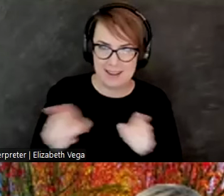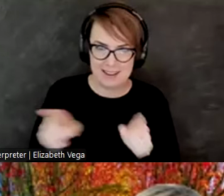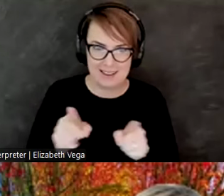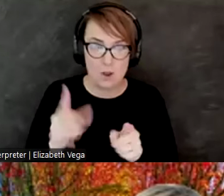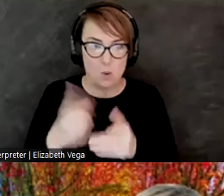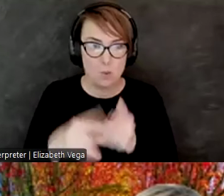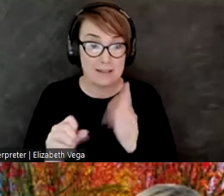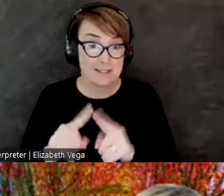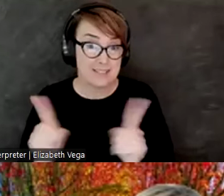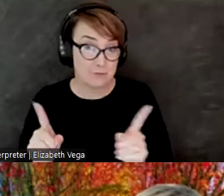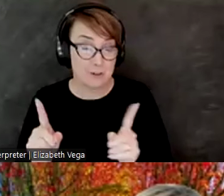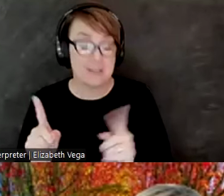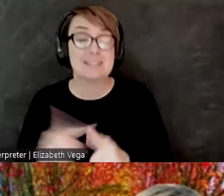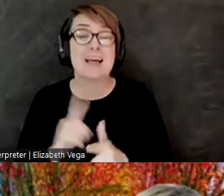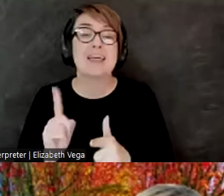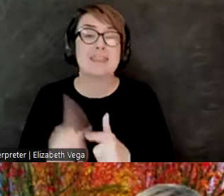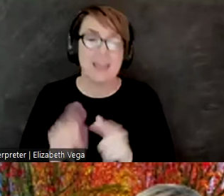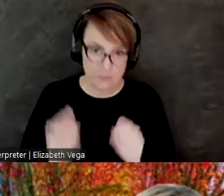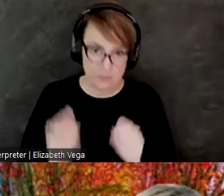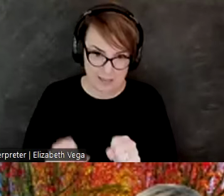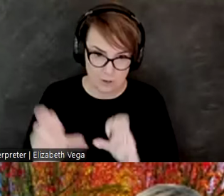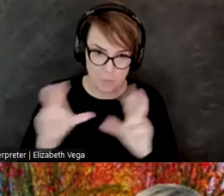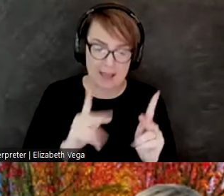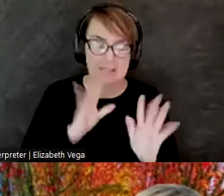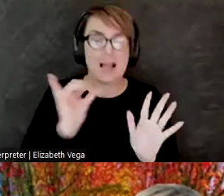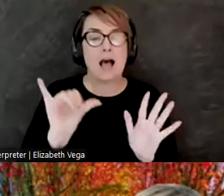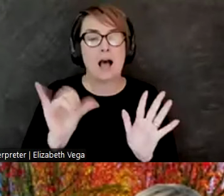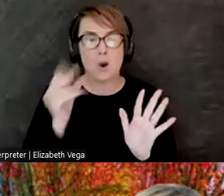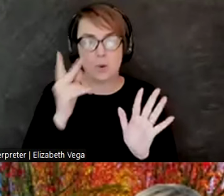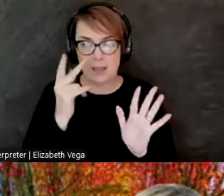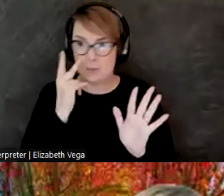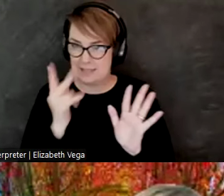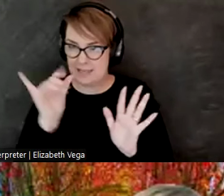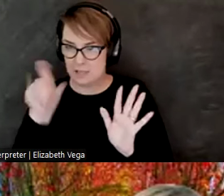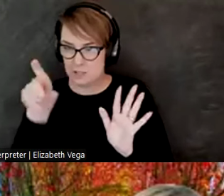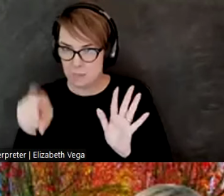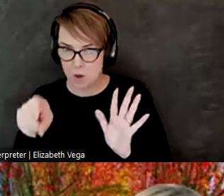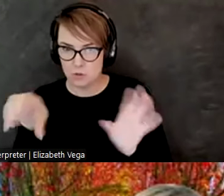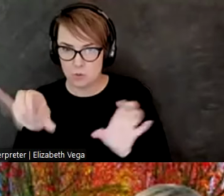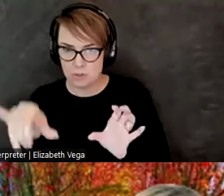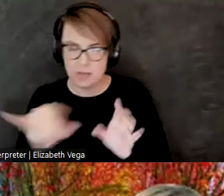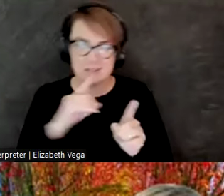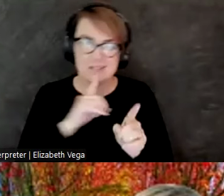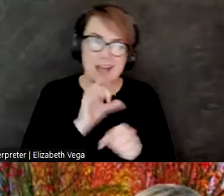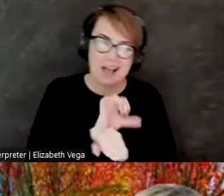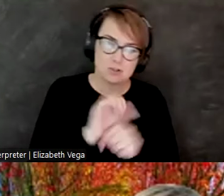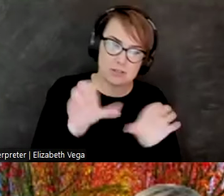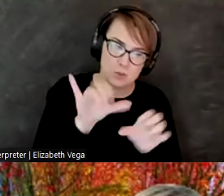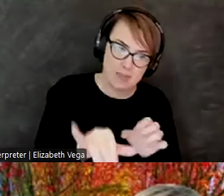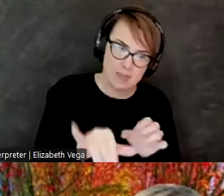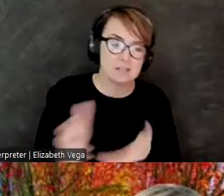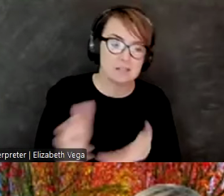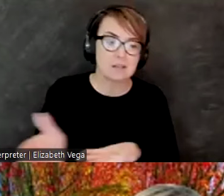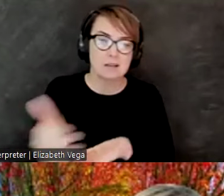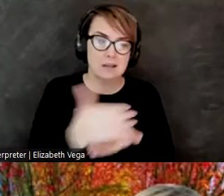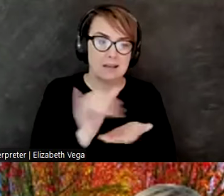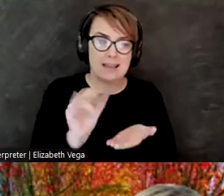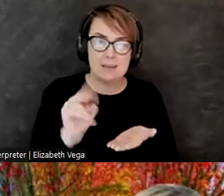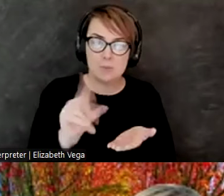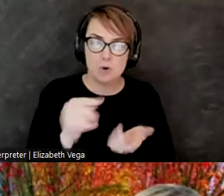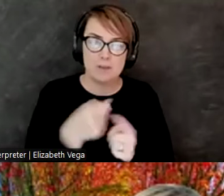identified, then we go back and we say, okay, now based on that and input from this committee and the public and everything, what